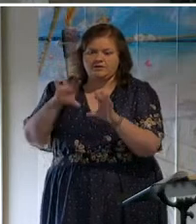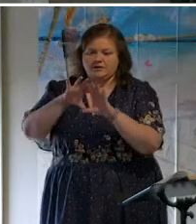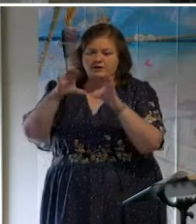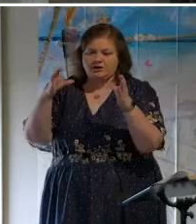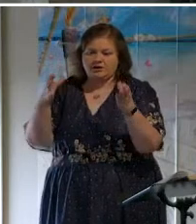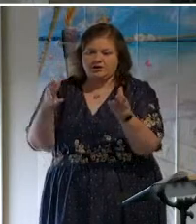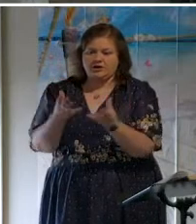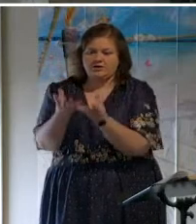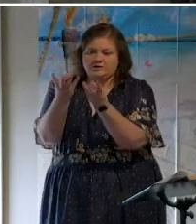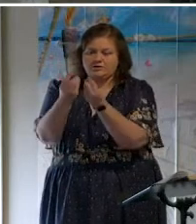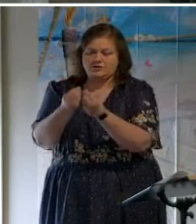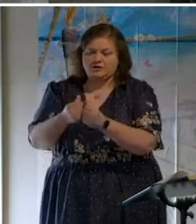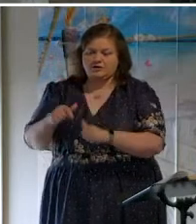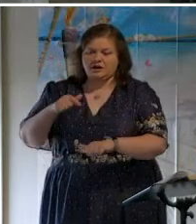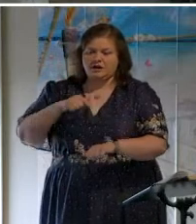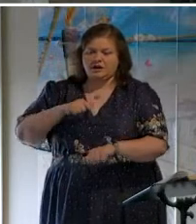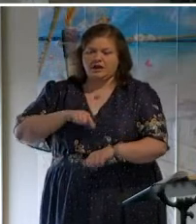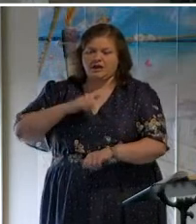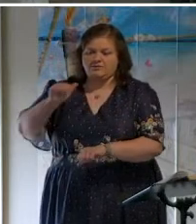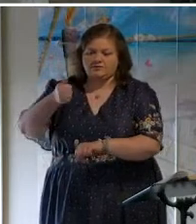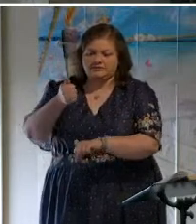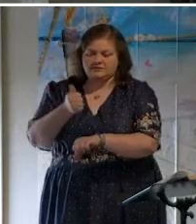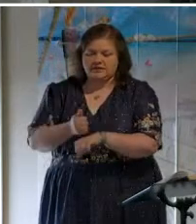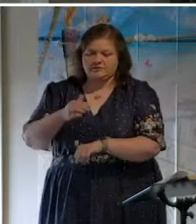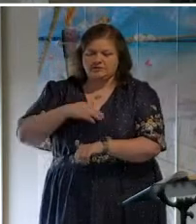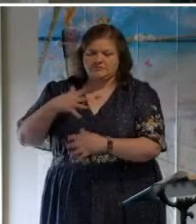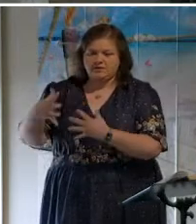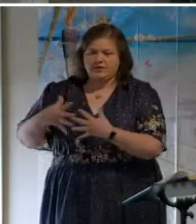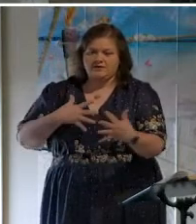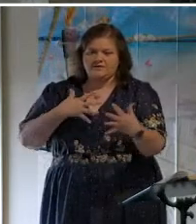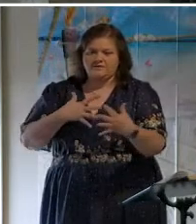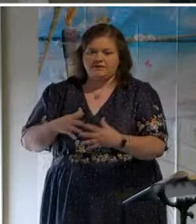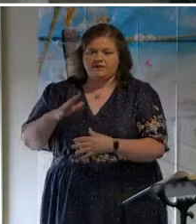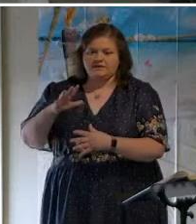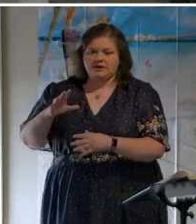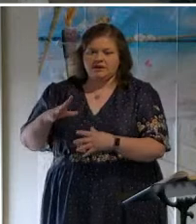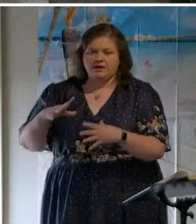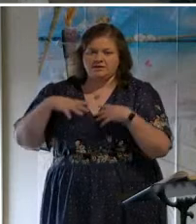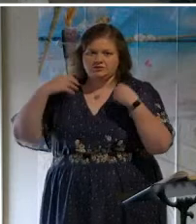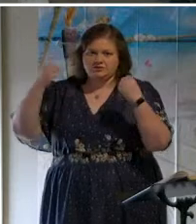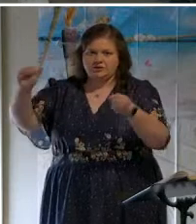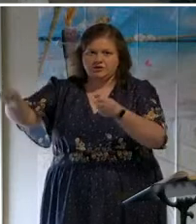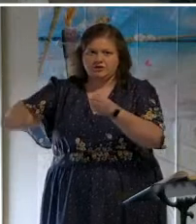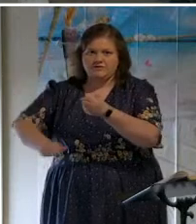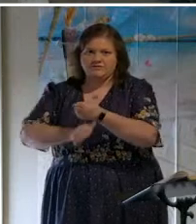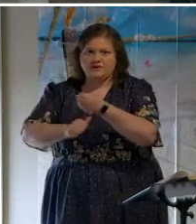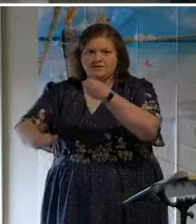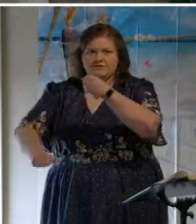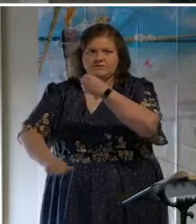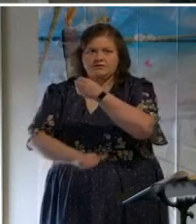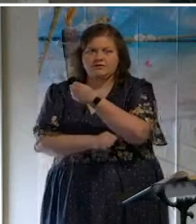crumble. I will plant my feet on its firm foundation, for the